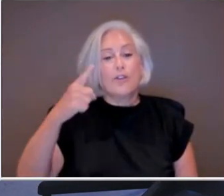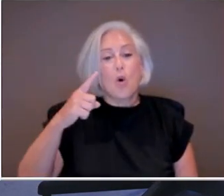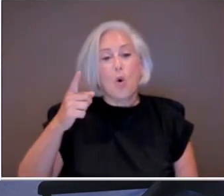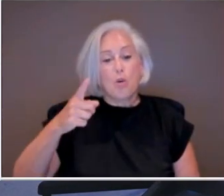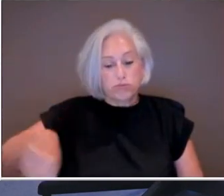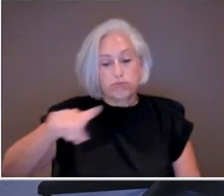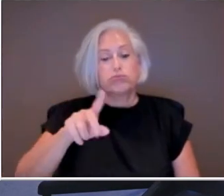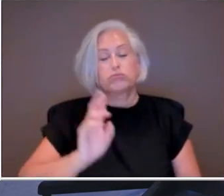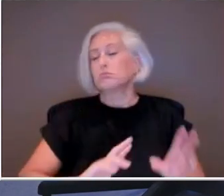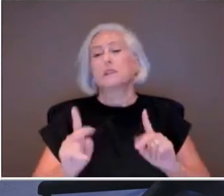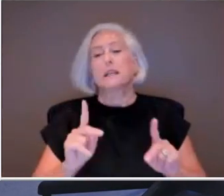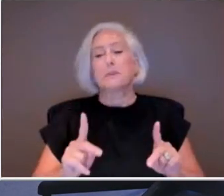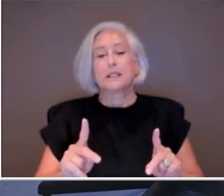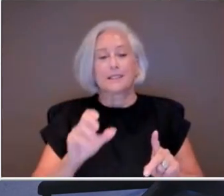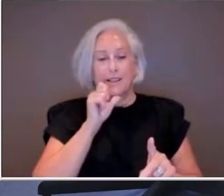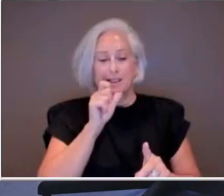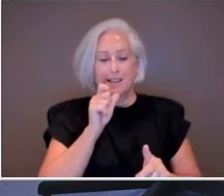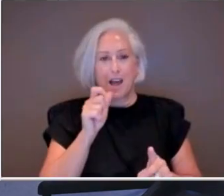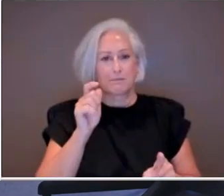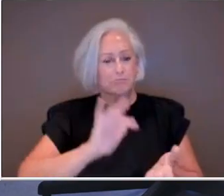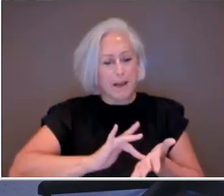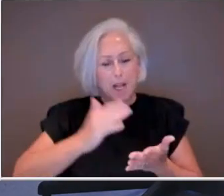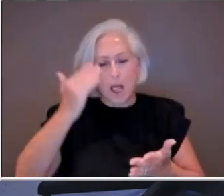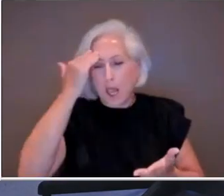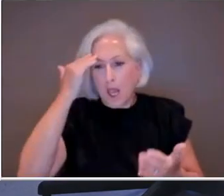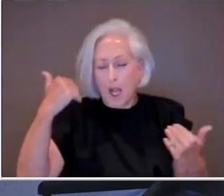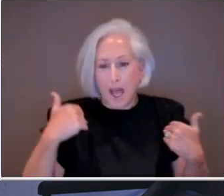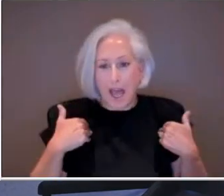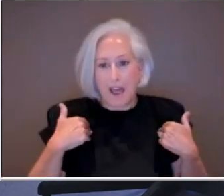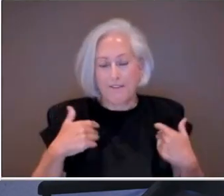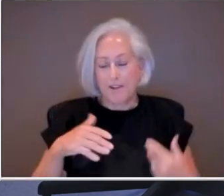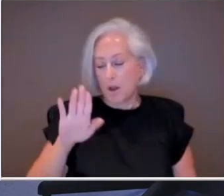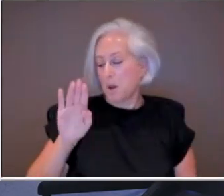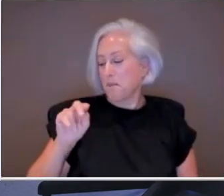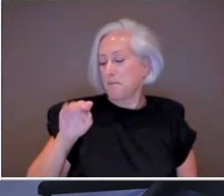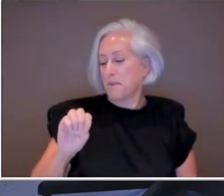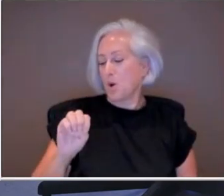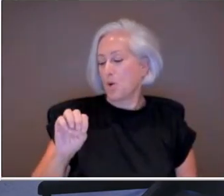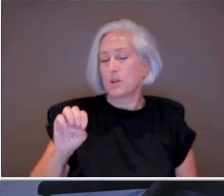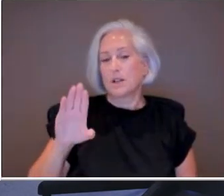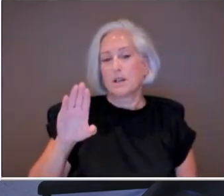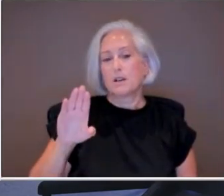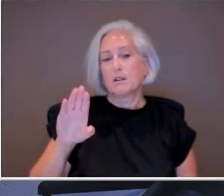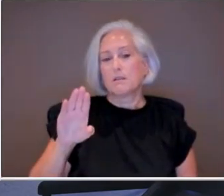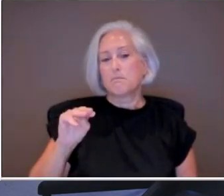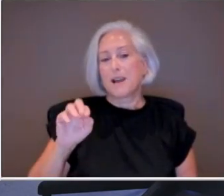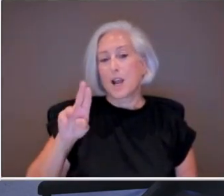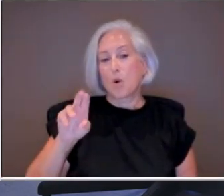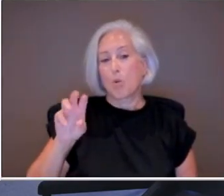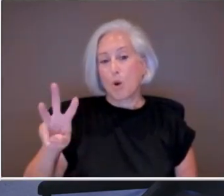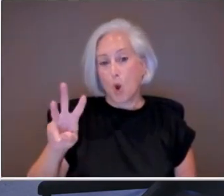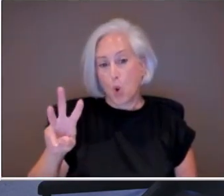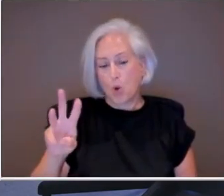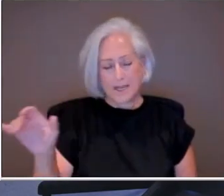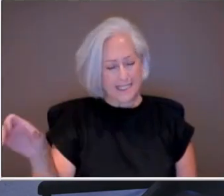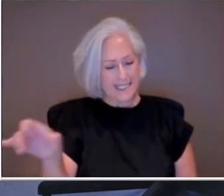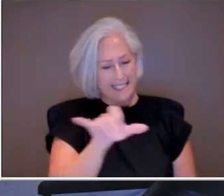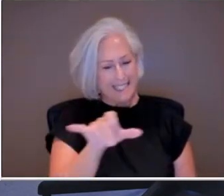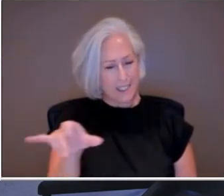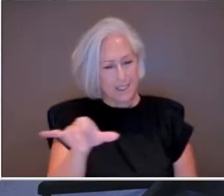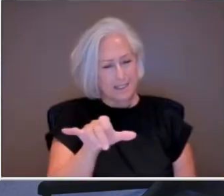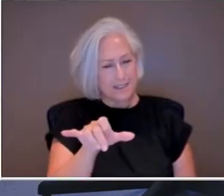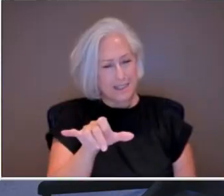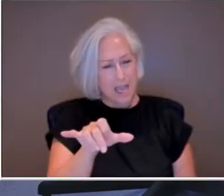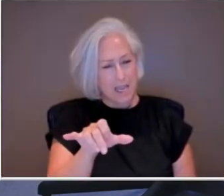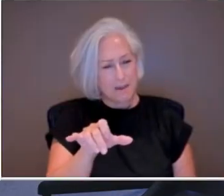marrow transplant a synonym or the same as a stem cell transplant? Yeah, they're the stem same cell things. transplant. Yeah, correct. Bone marrow